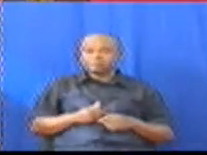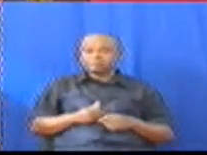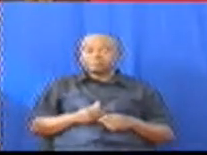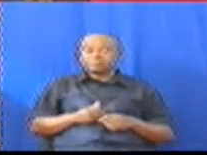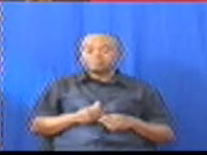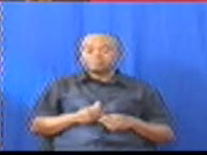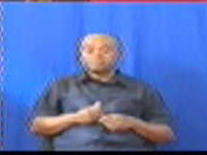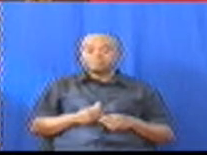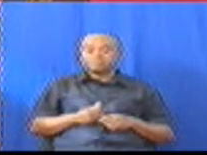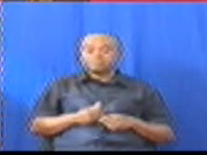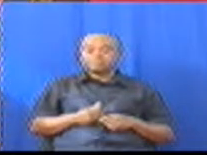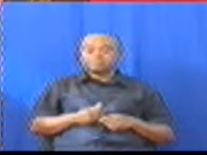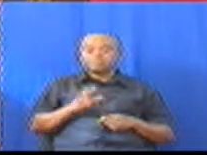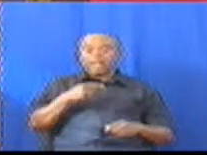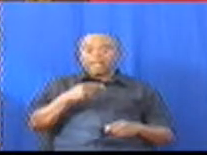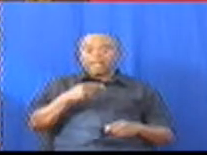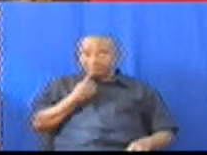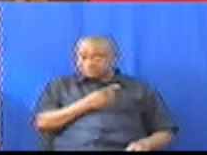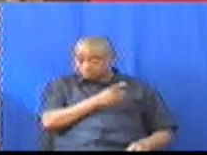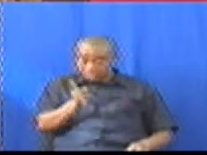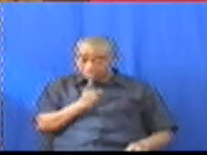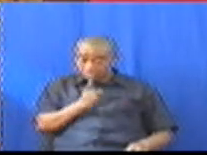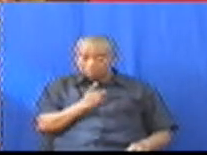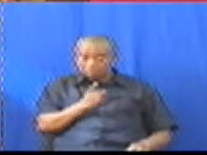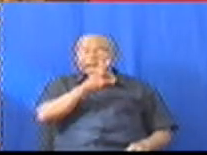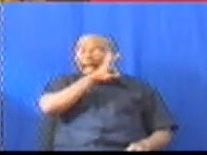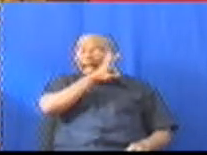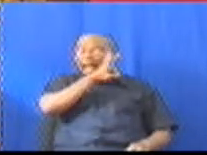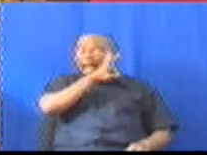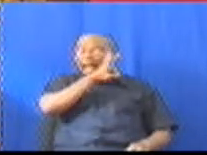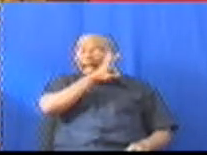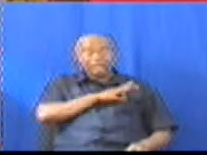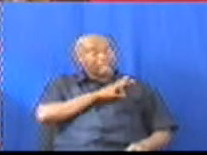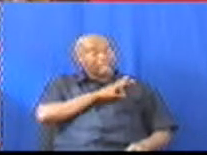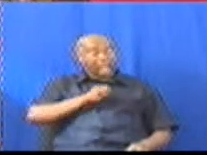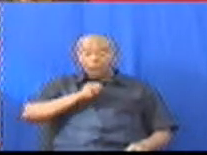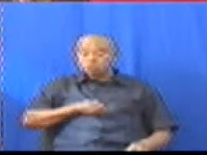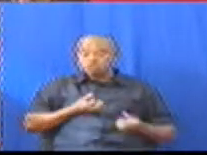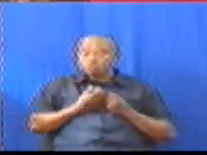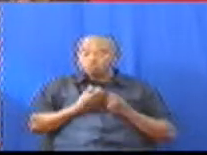unaposema employees hawataki kupata directions kutoka